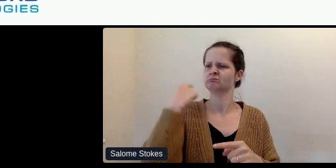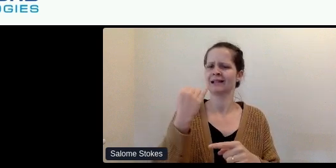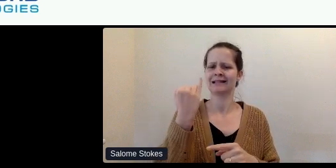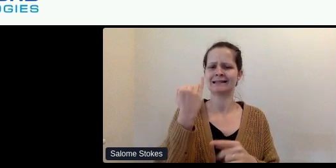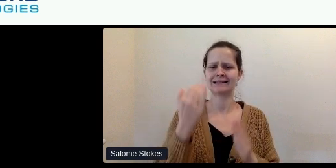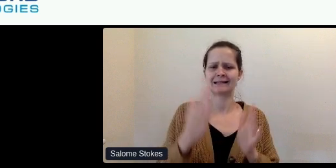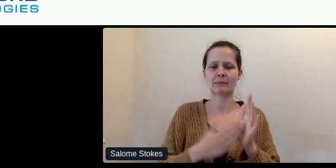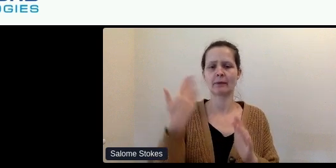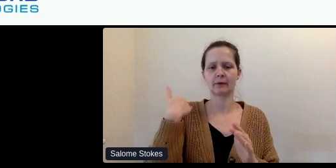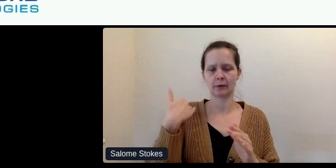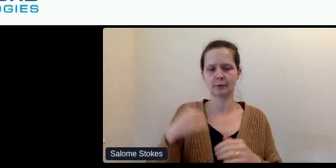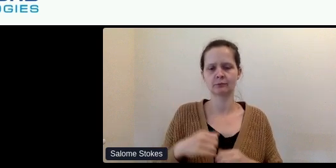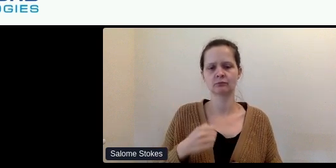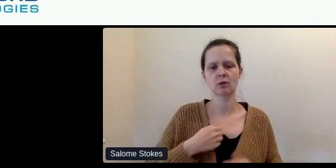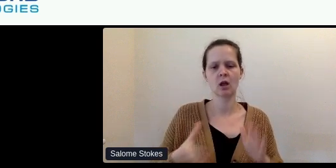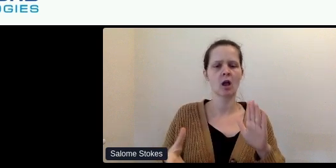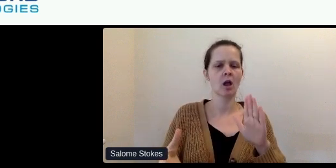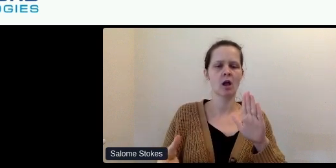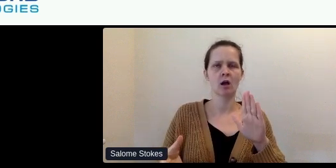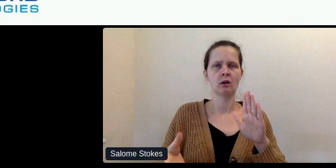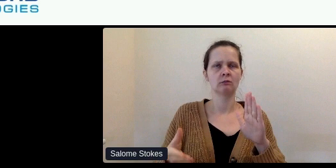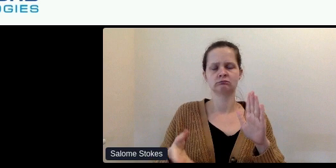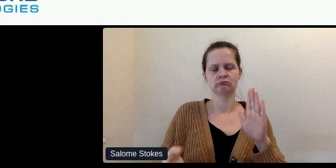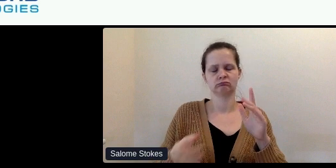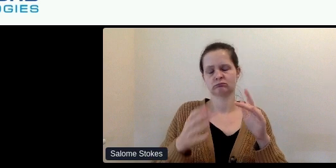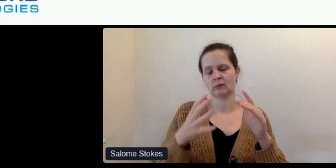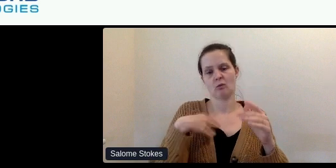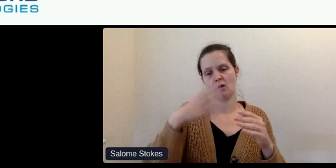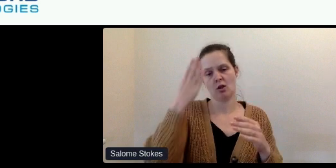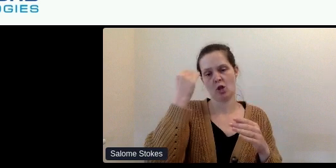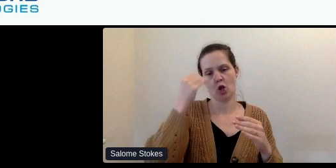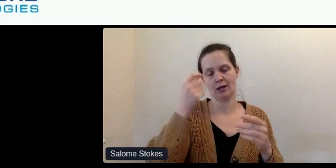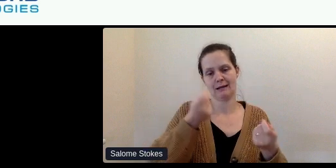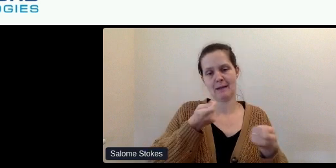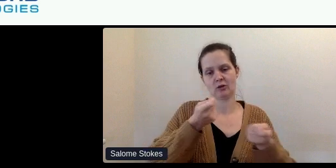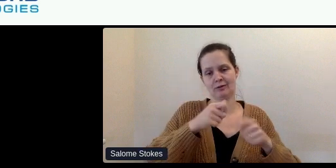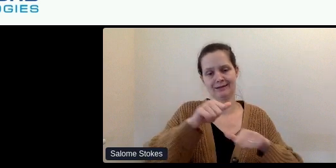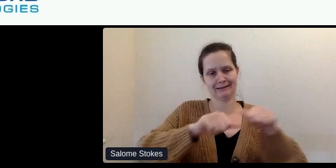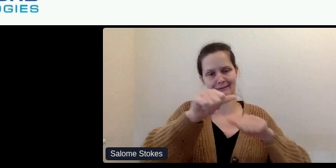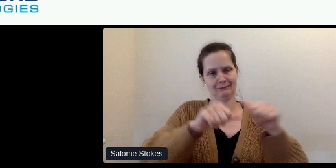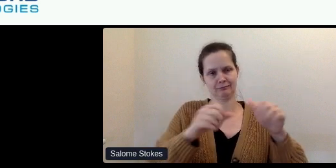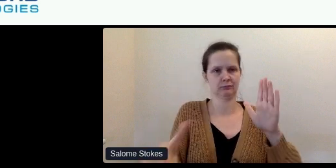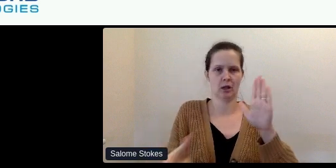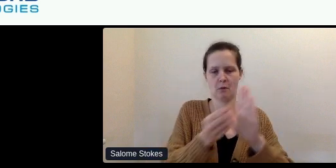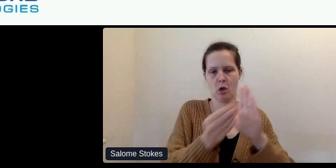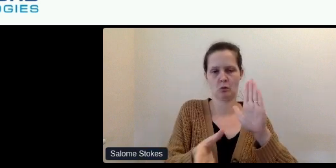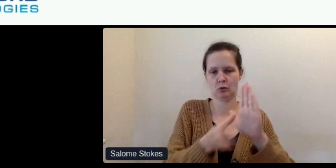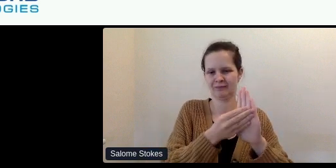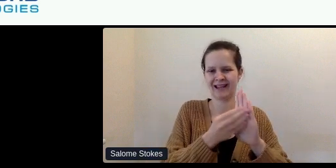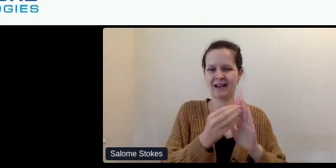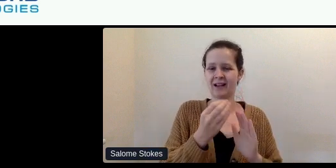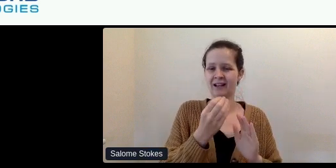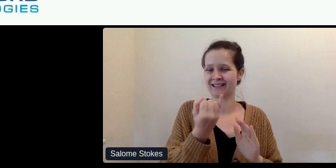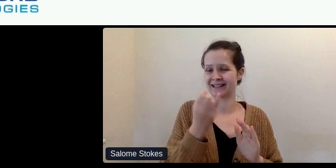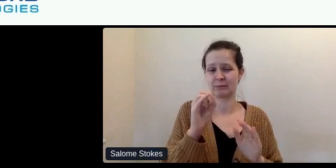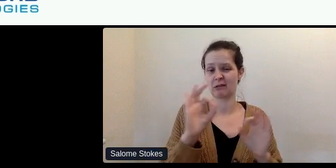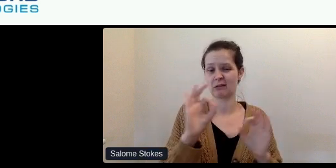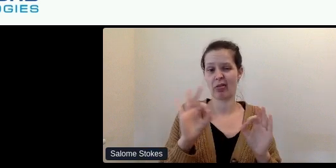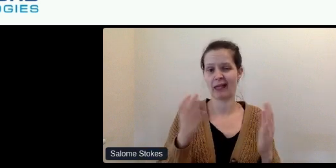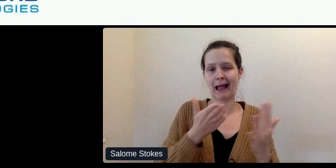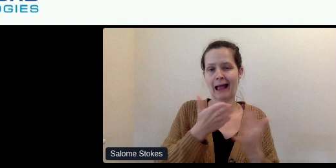documents that we had in our learning management system or on our website were not accessible.